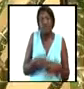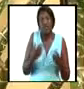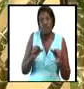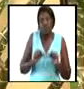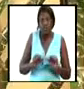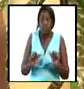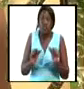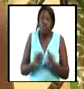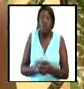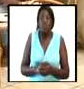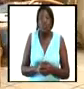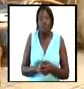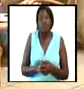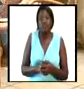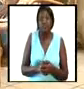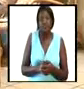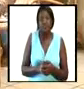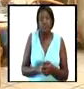Anyway, where were we?